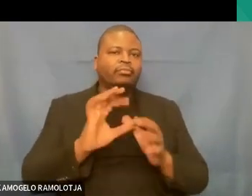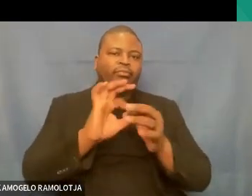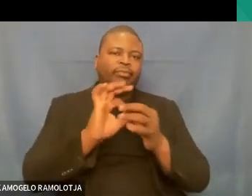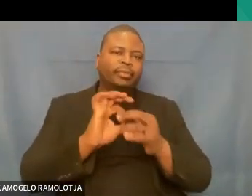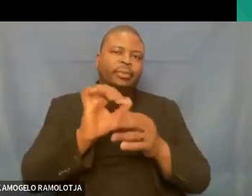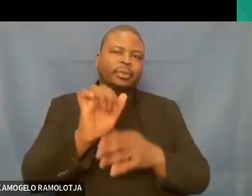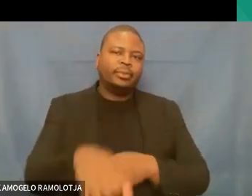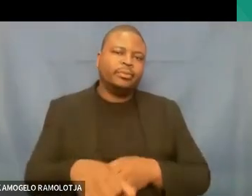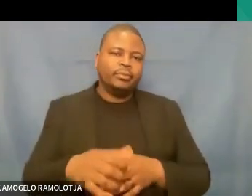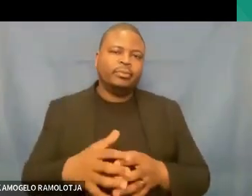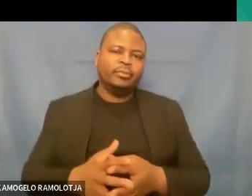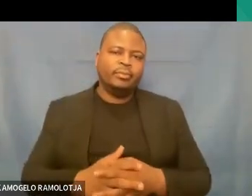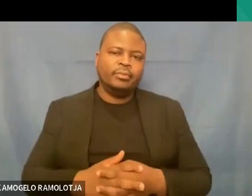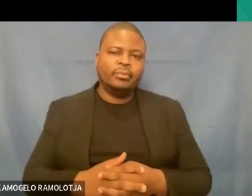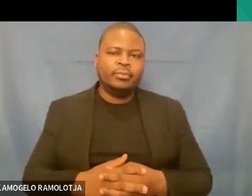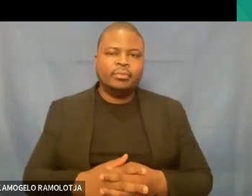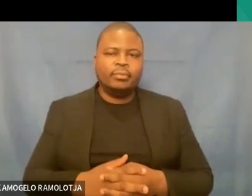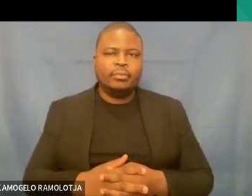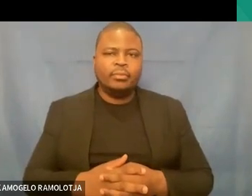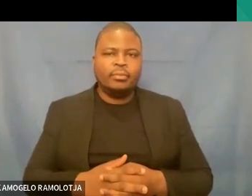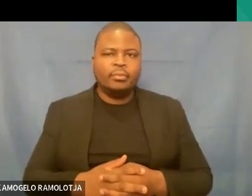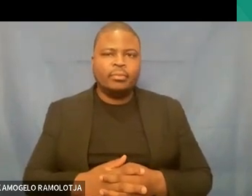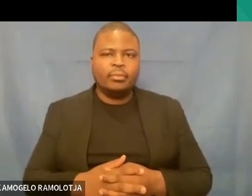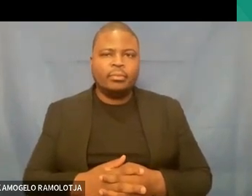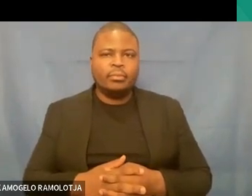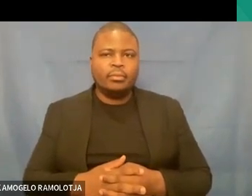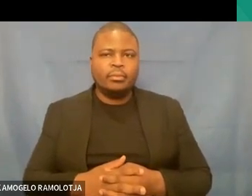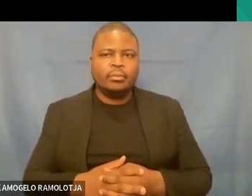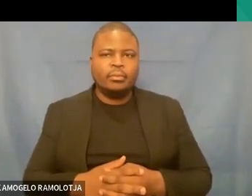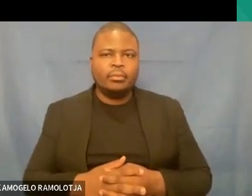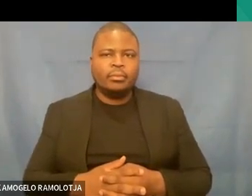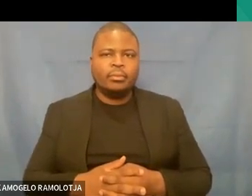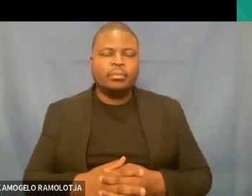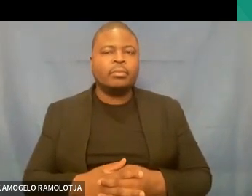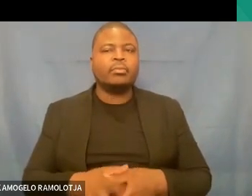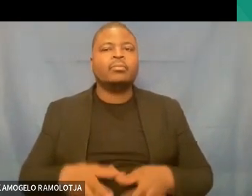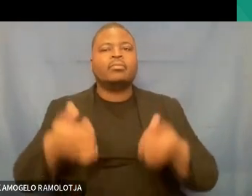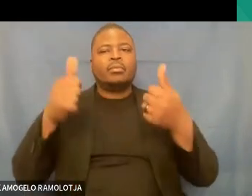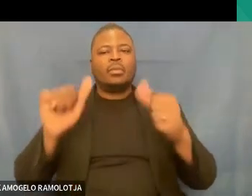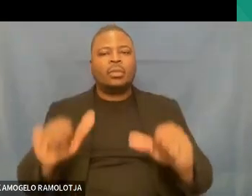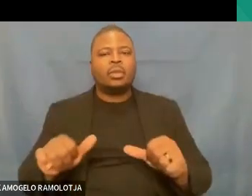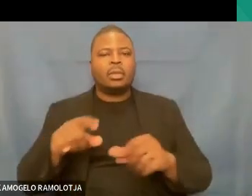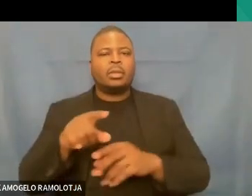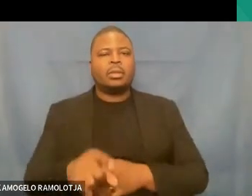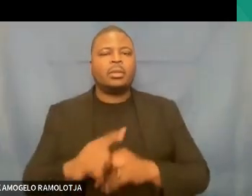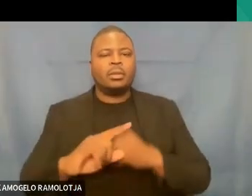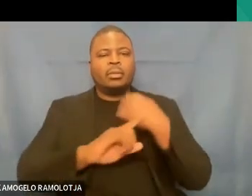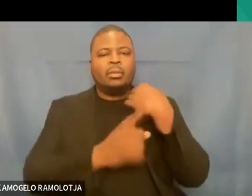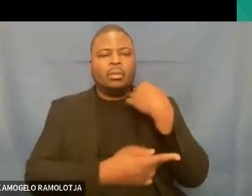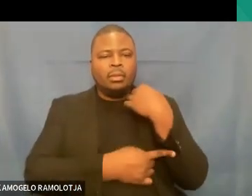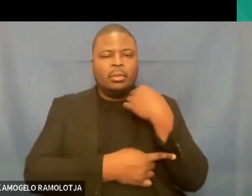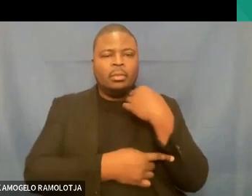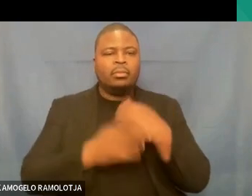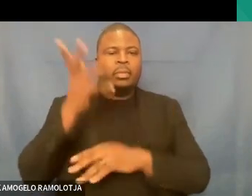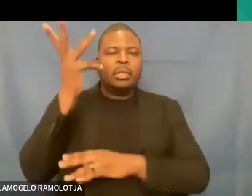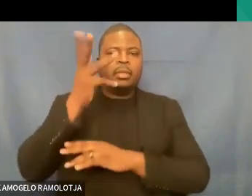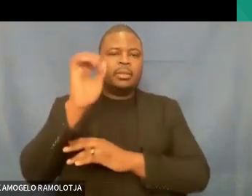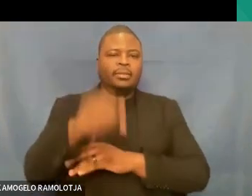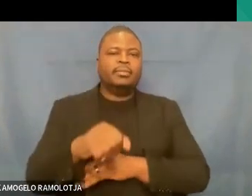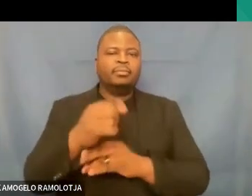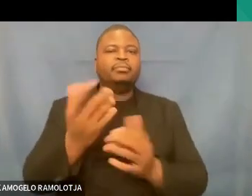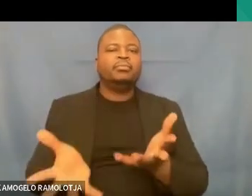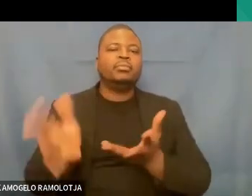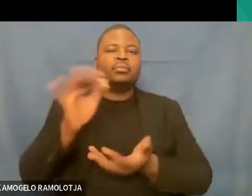improve. Okay, so my next slide, please, which should be my last. Colleagues, as I wrap